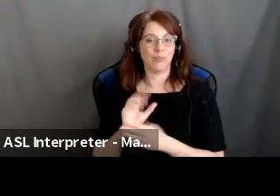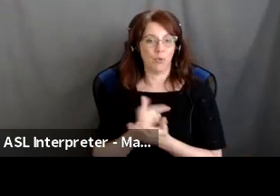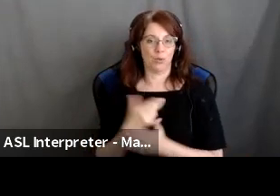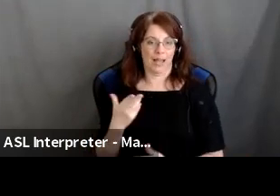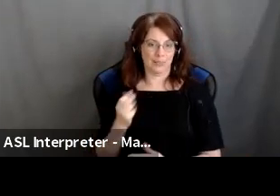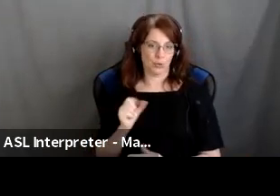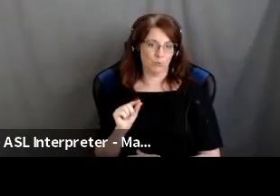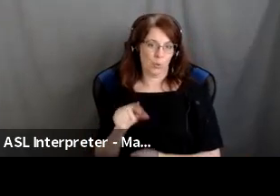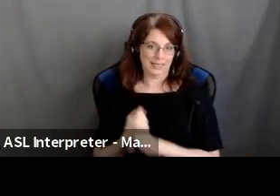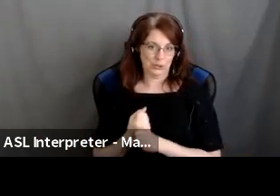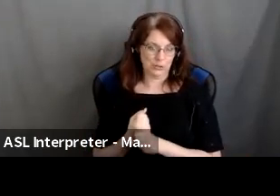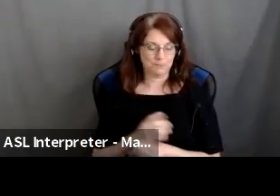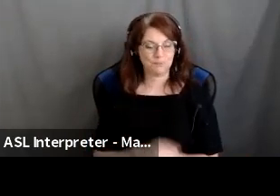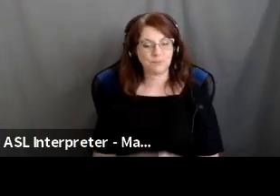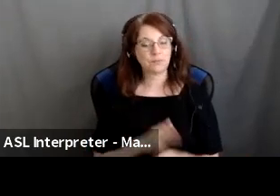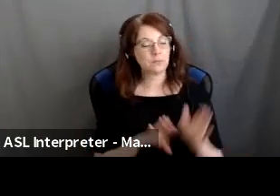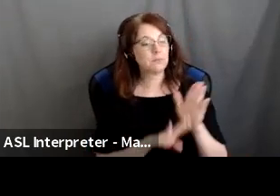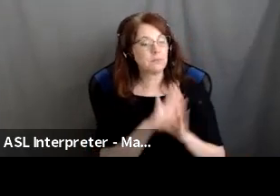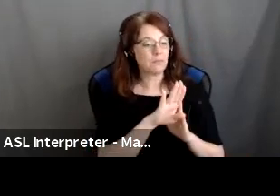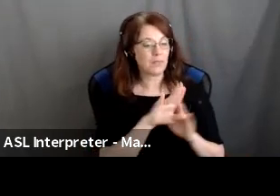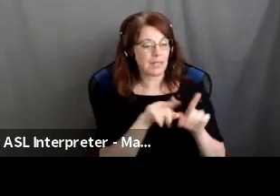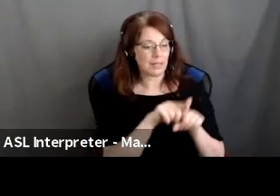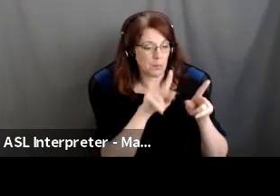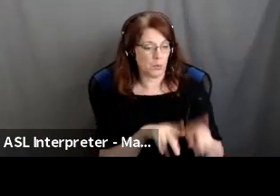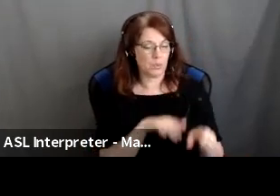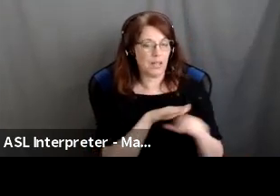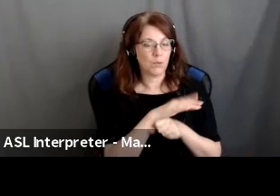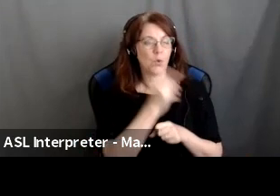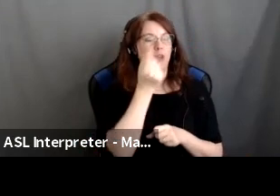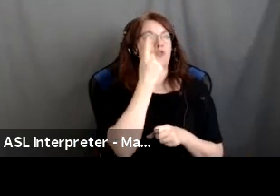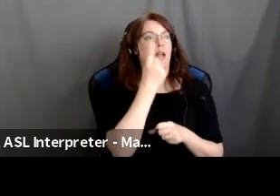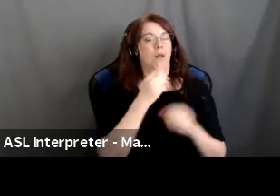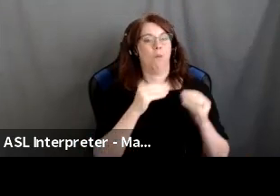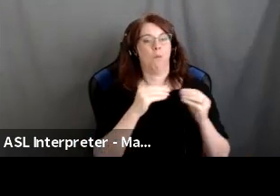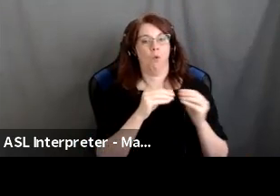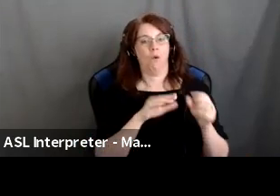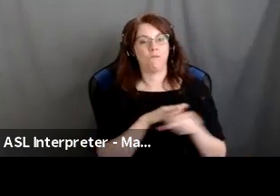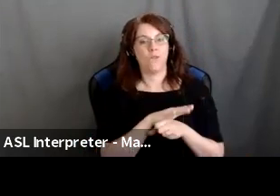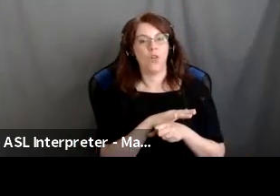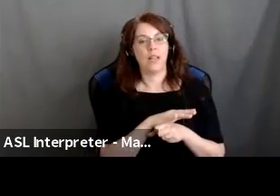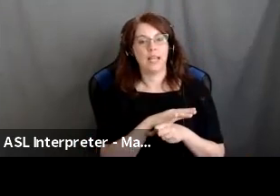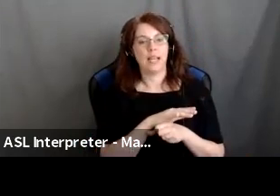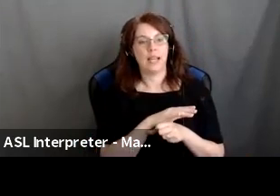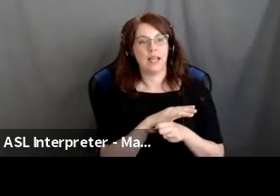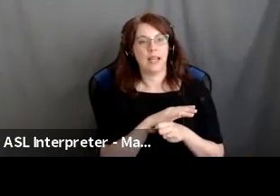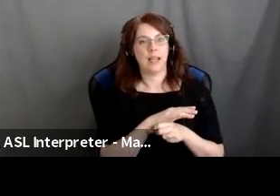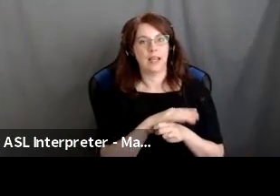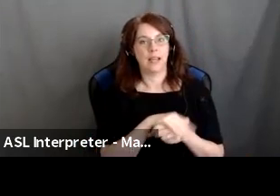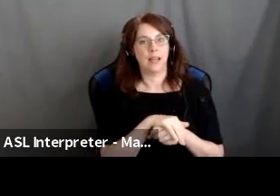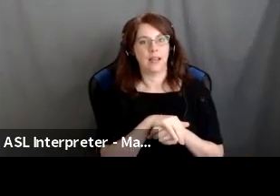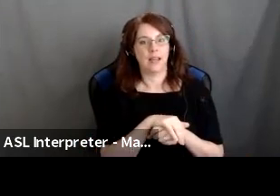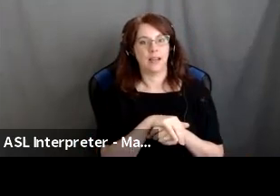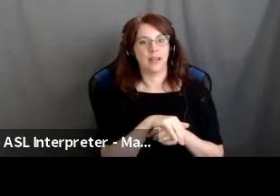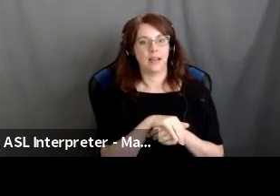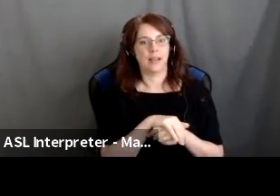Alyssa put, developing as a person enough to understand more fully the career I would like to spend the rest of my life working